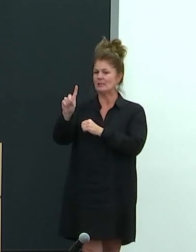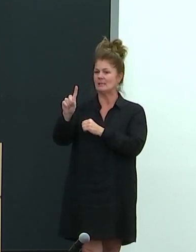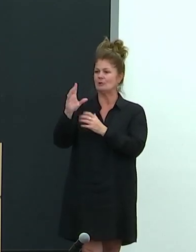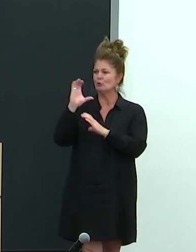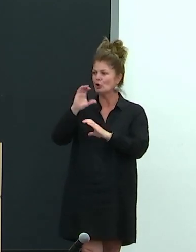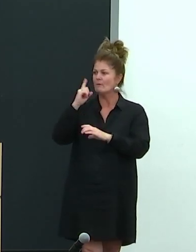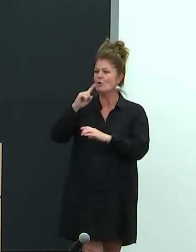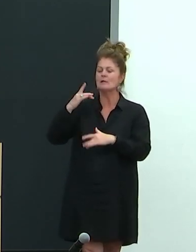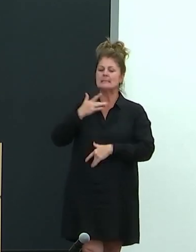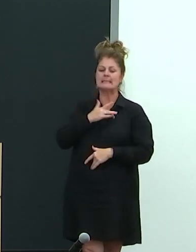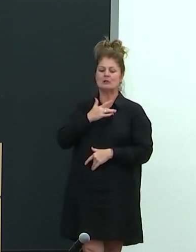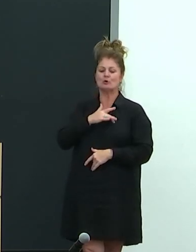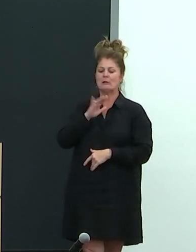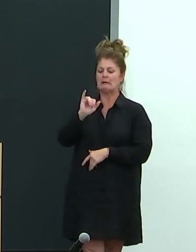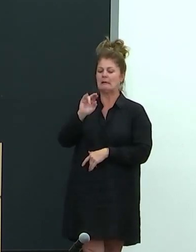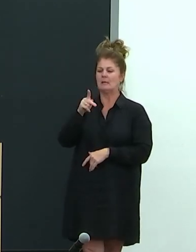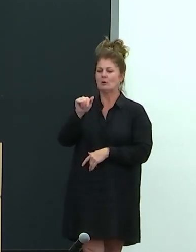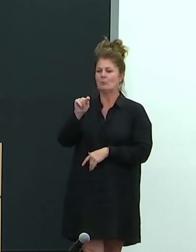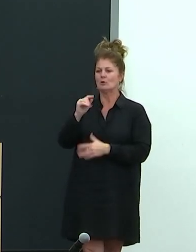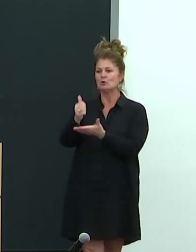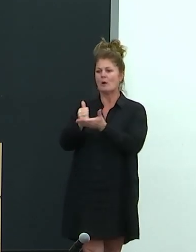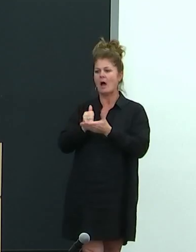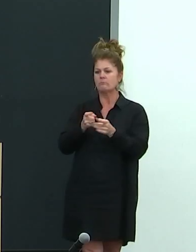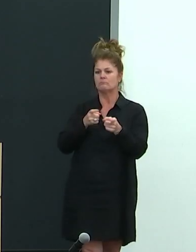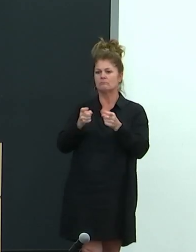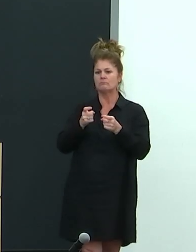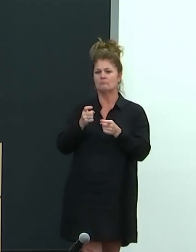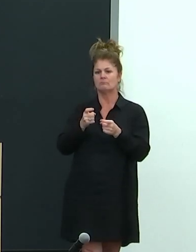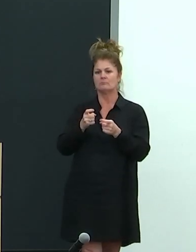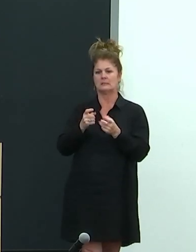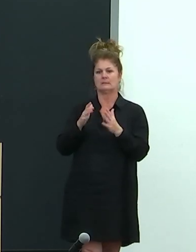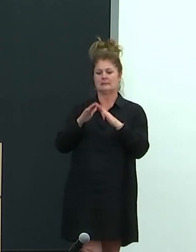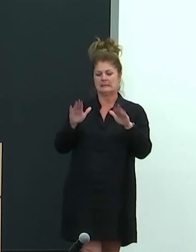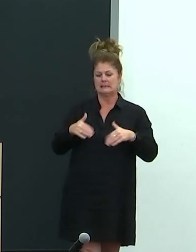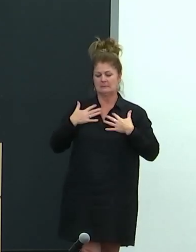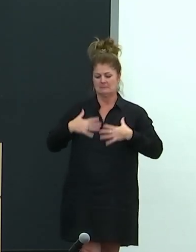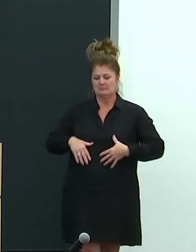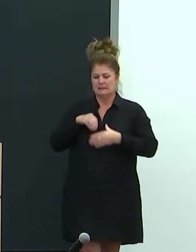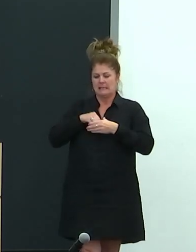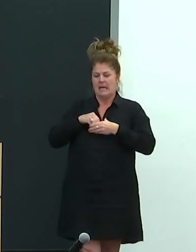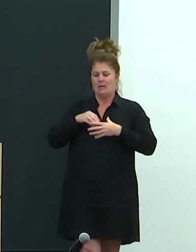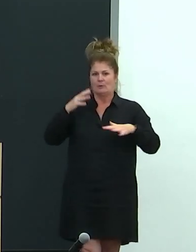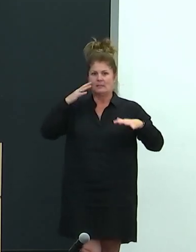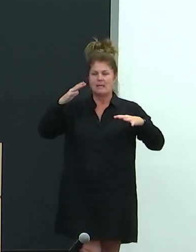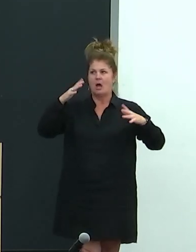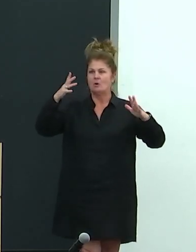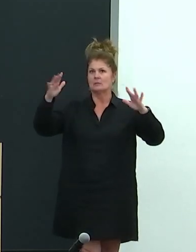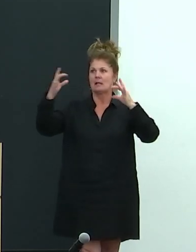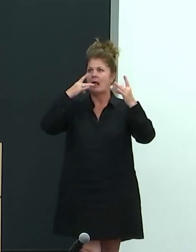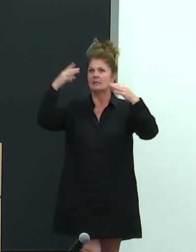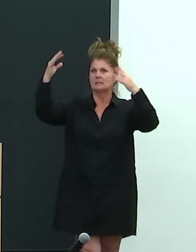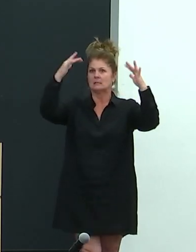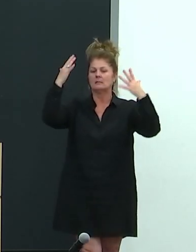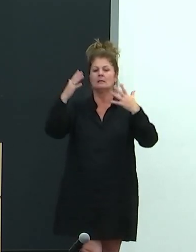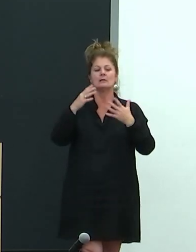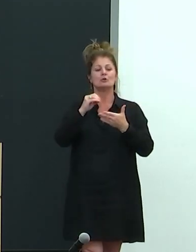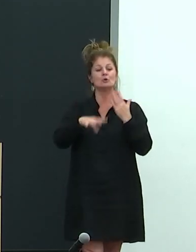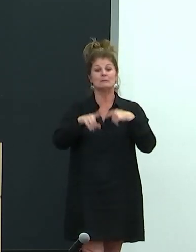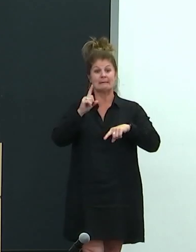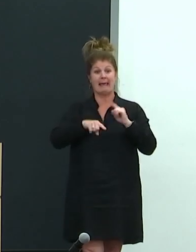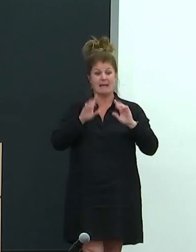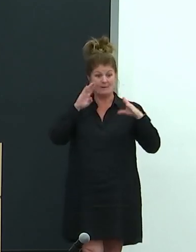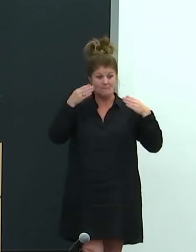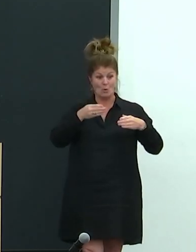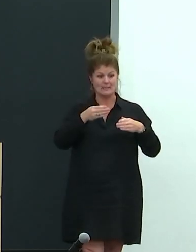help regulate their nervous system in environments that have lights and sounds and people bustling around. Students who cannot concentrate if it's